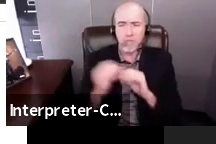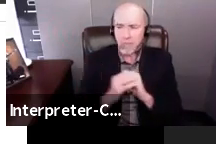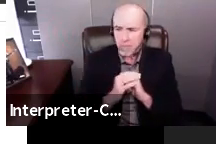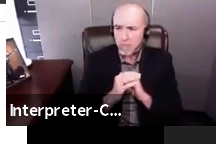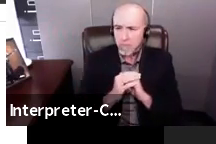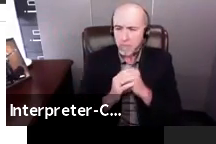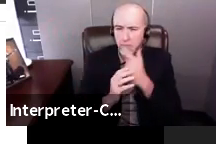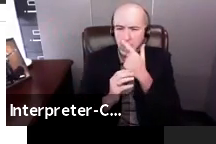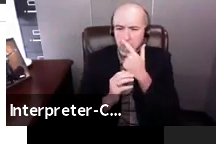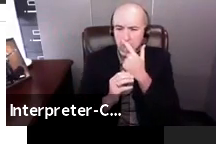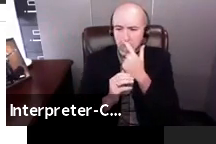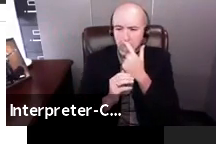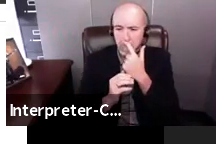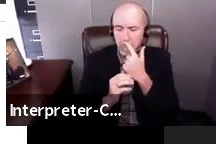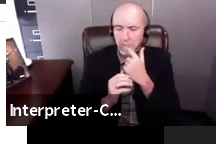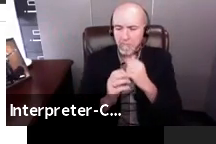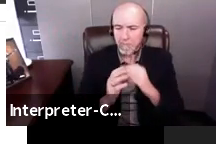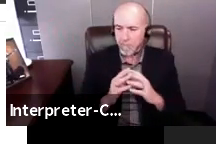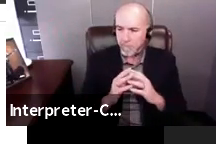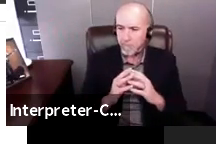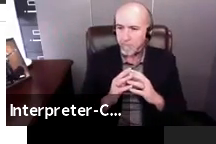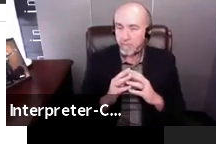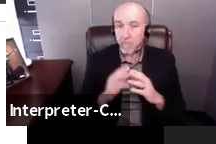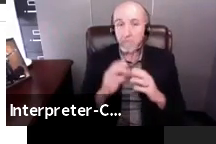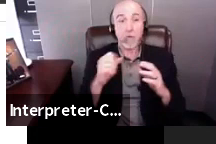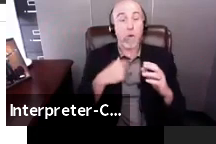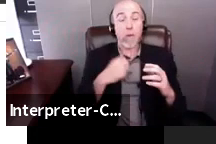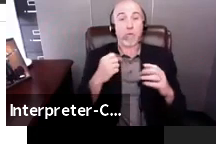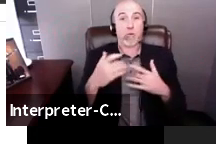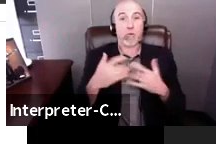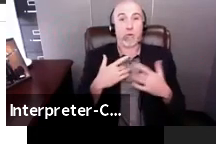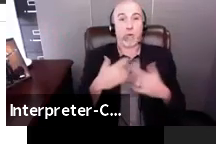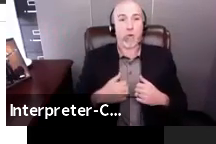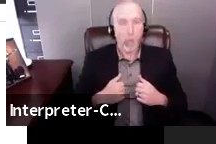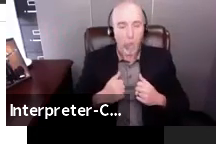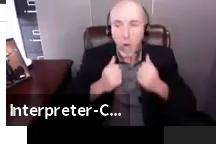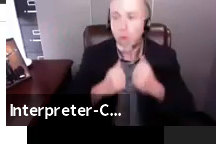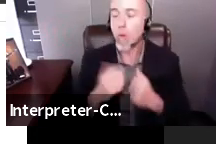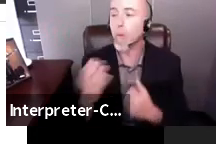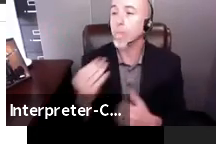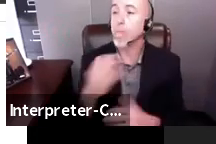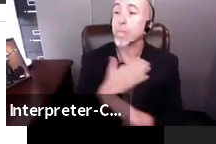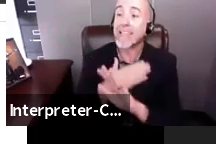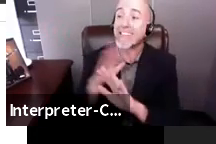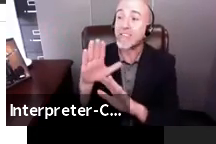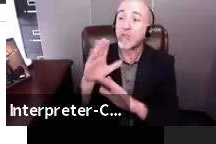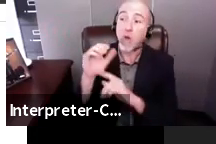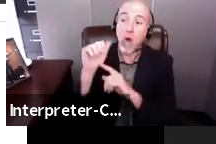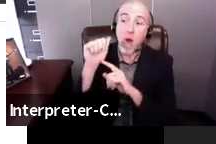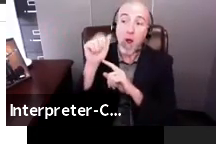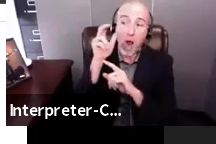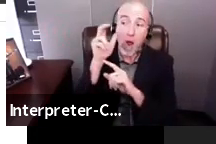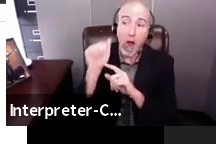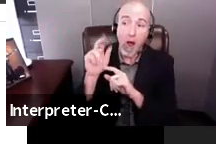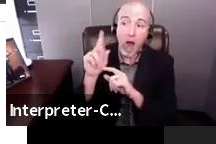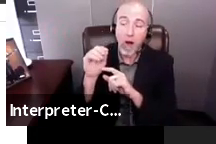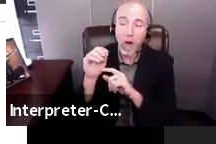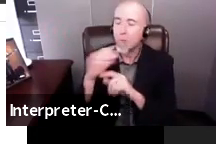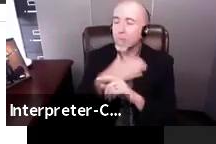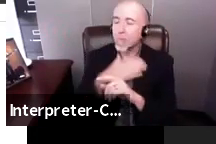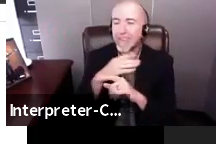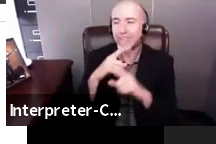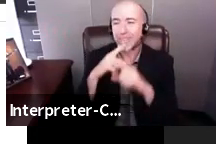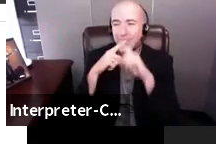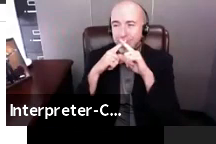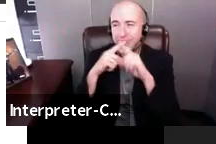I'm so excited. So today we're doing the okay. Please mute your audio. Some panelist has their audio